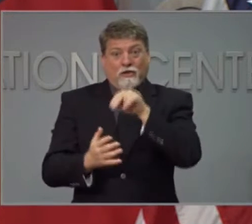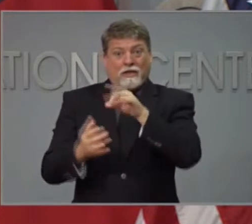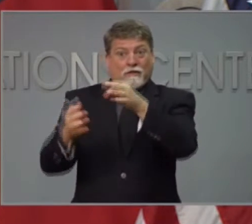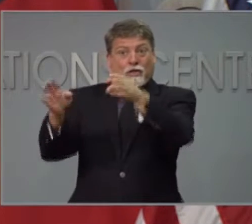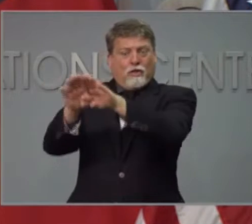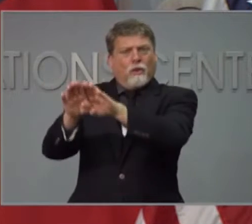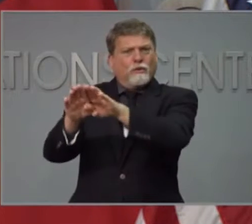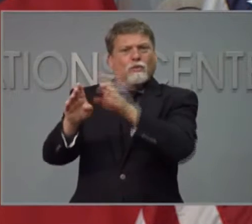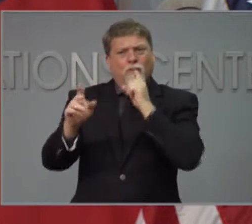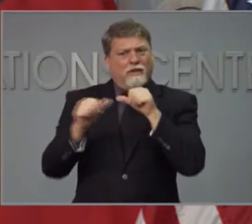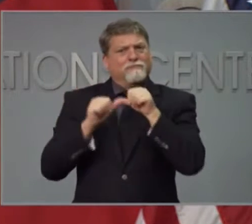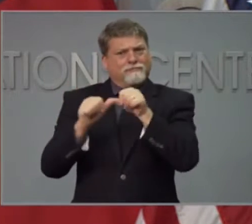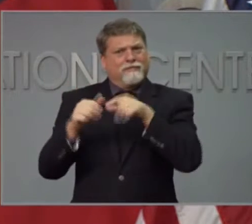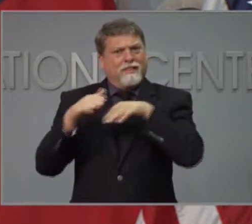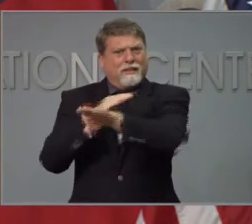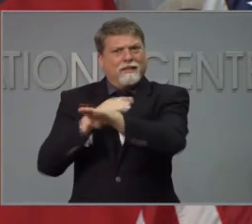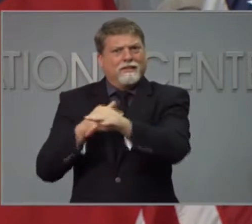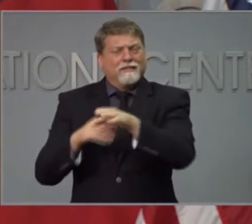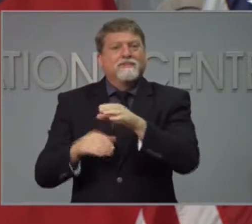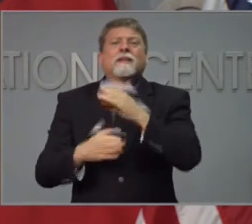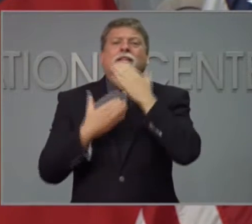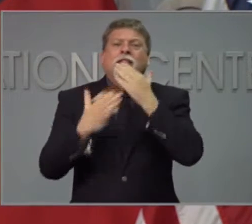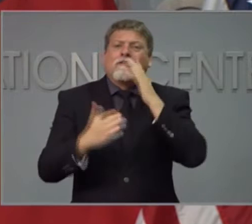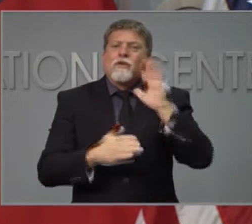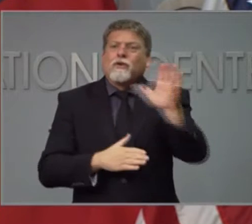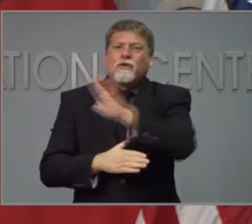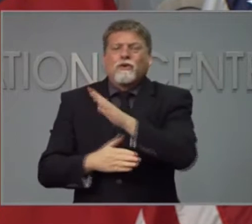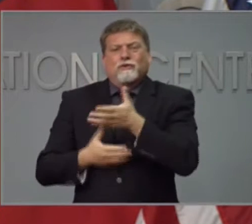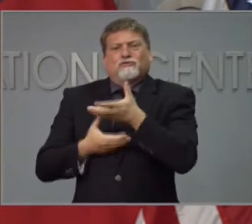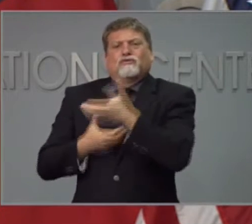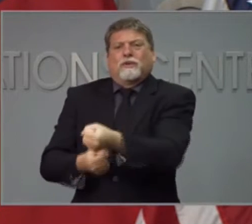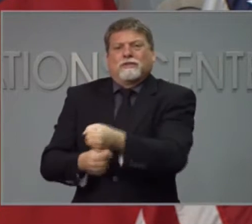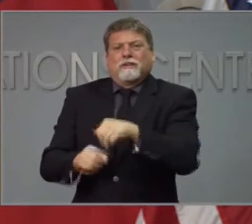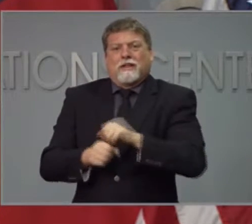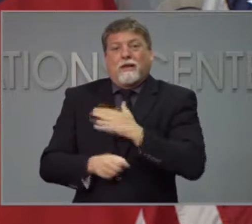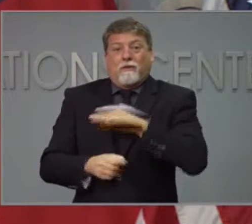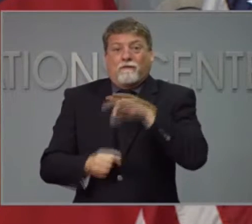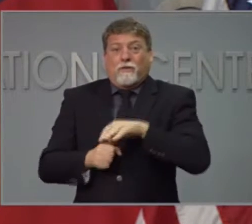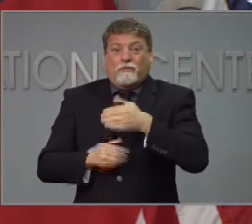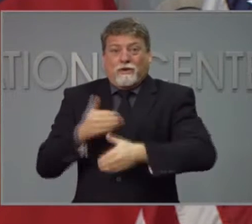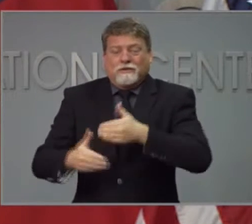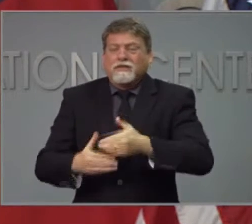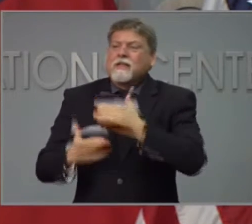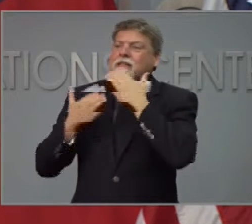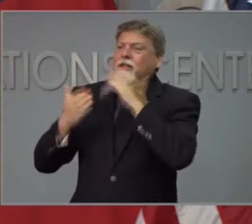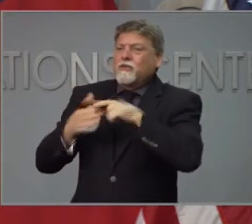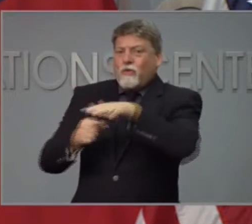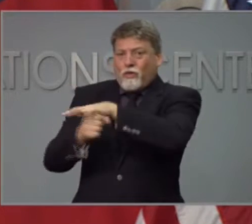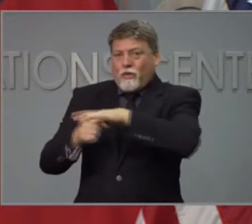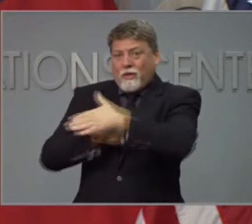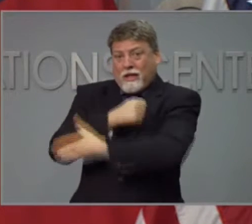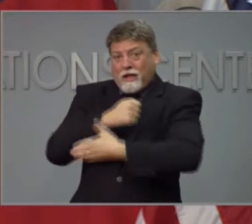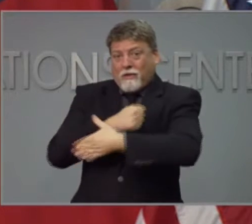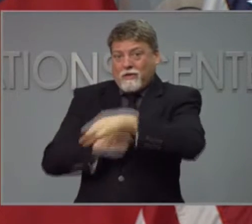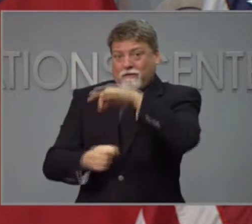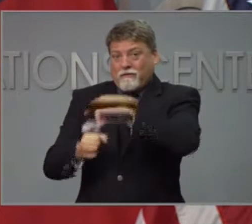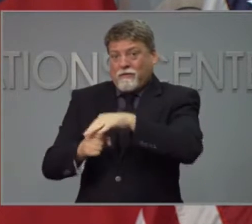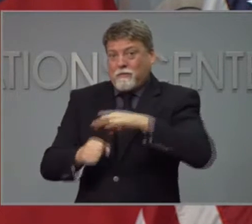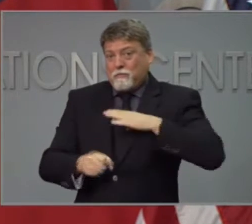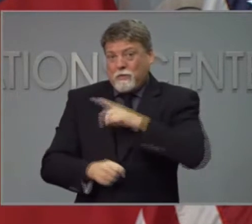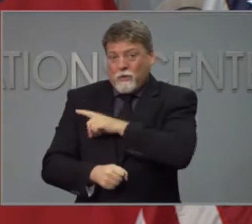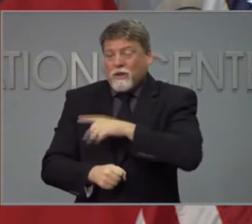close. Thank you, North Carolinians, for your confidence in our process. Thank you to our county boards of elections and